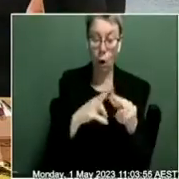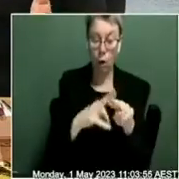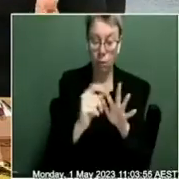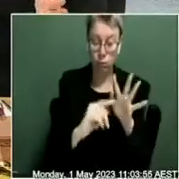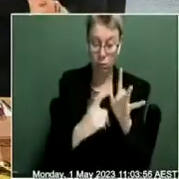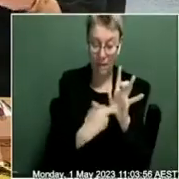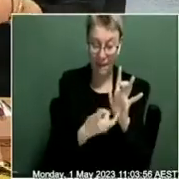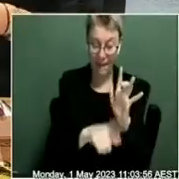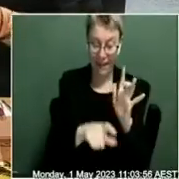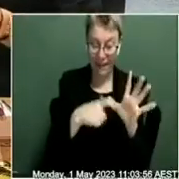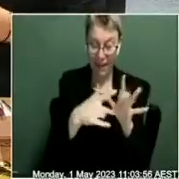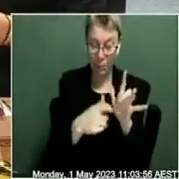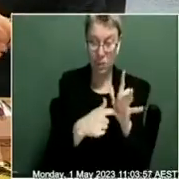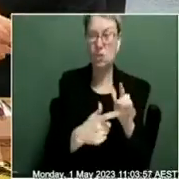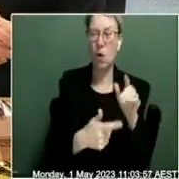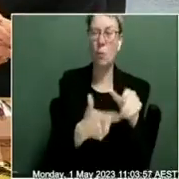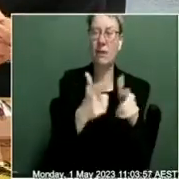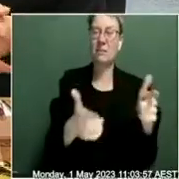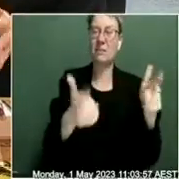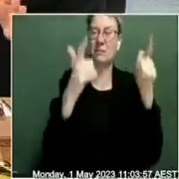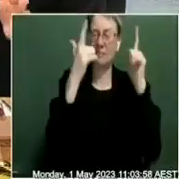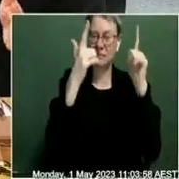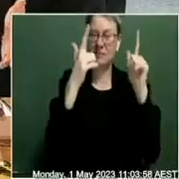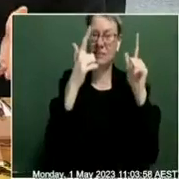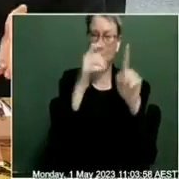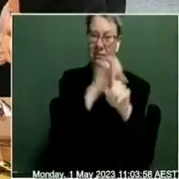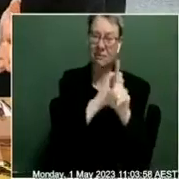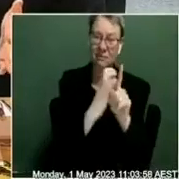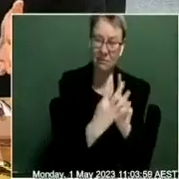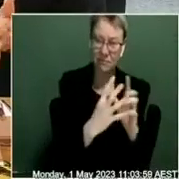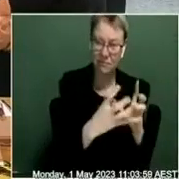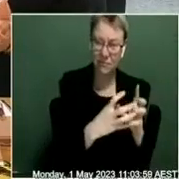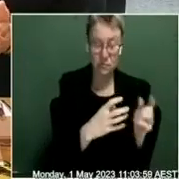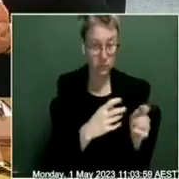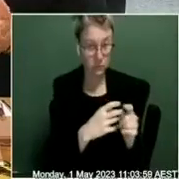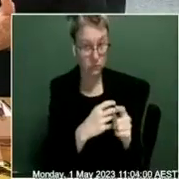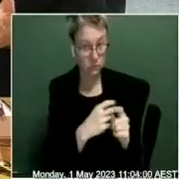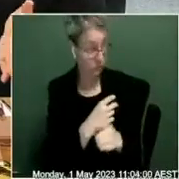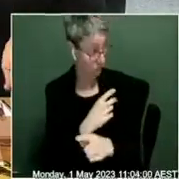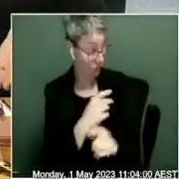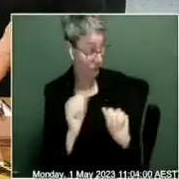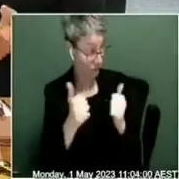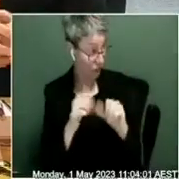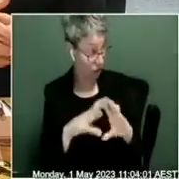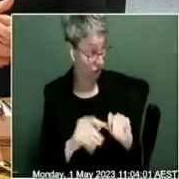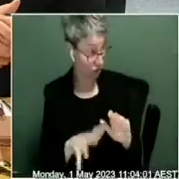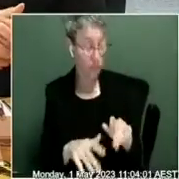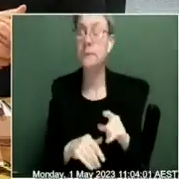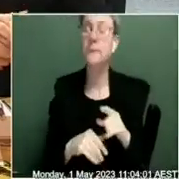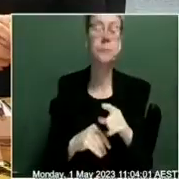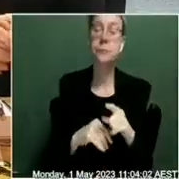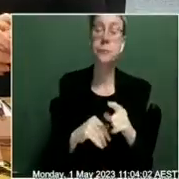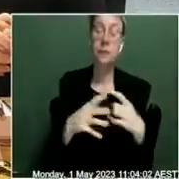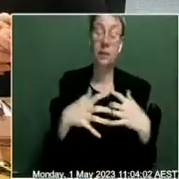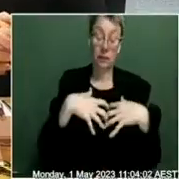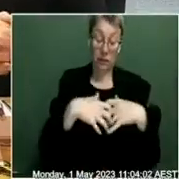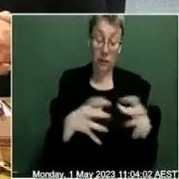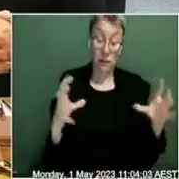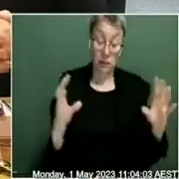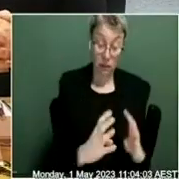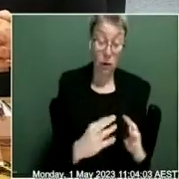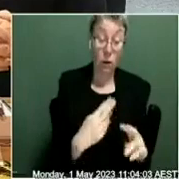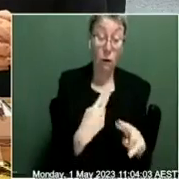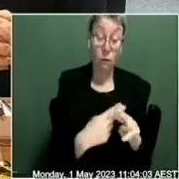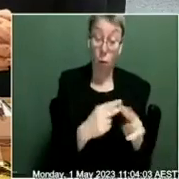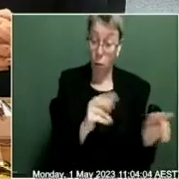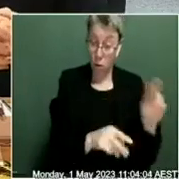to undertake and develop that report that was then provided to government in around August 2020, and I understand it disbanded at that time. Was